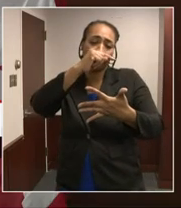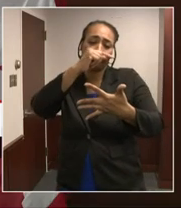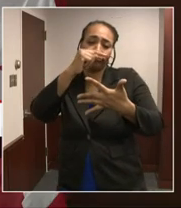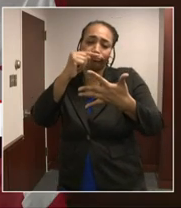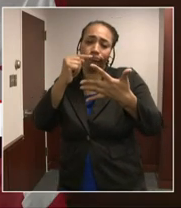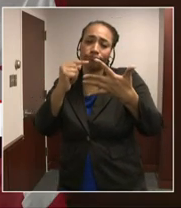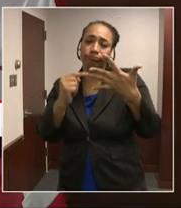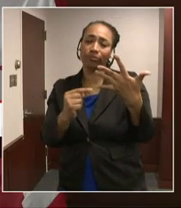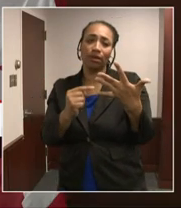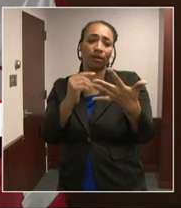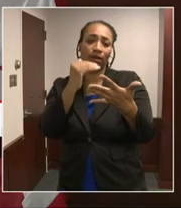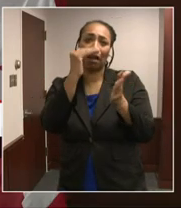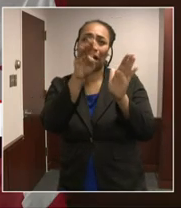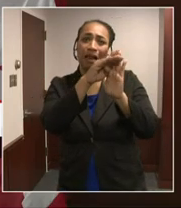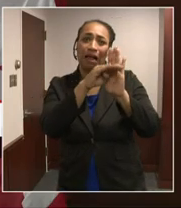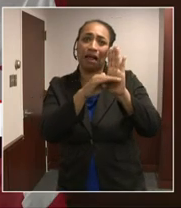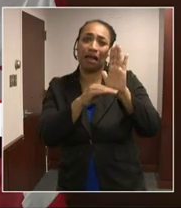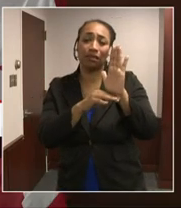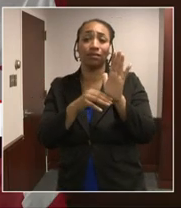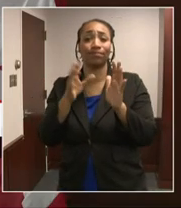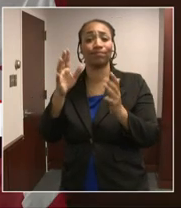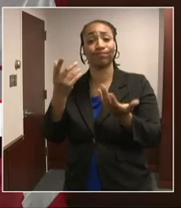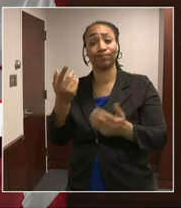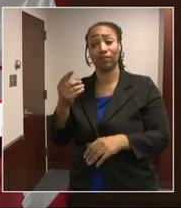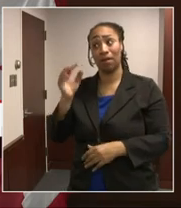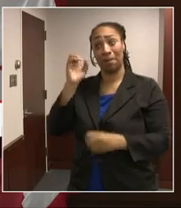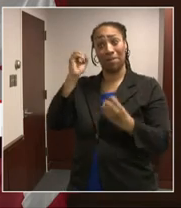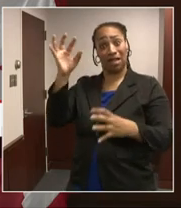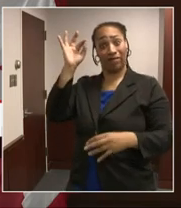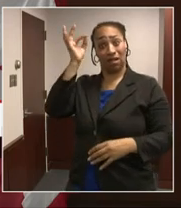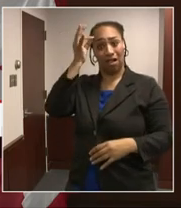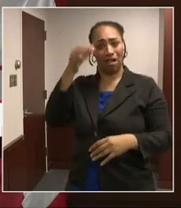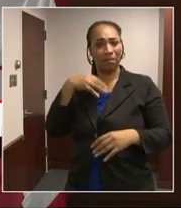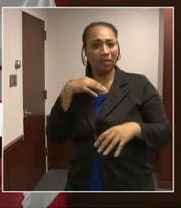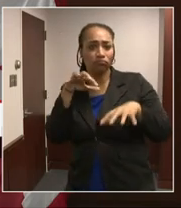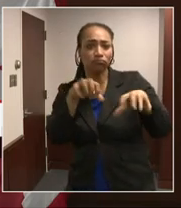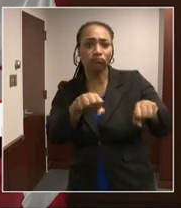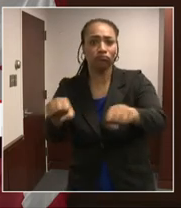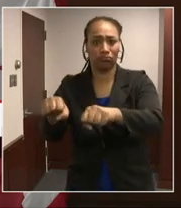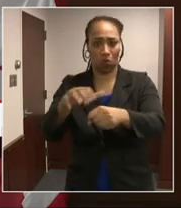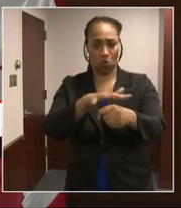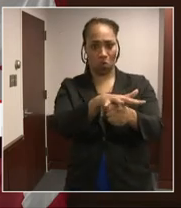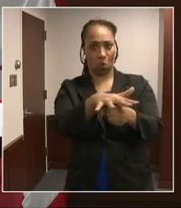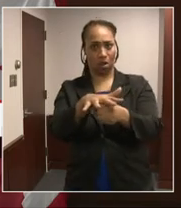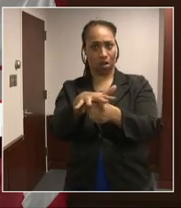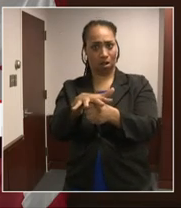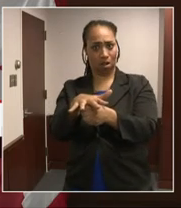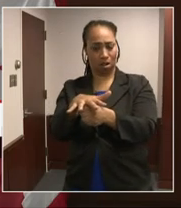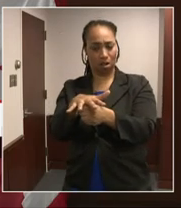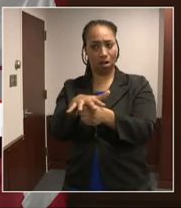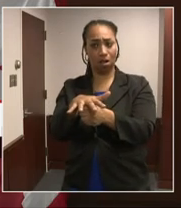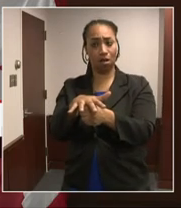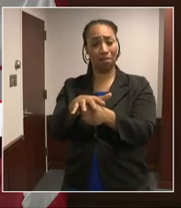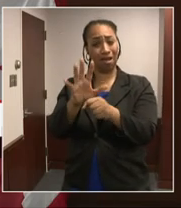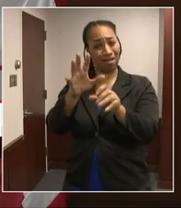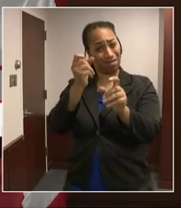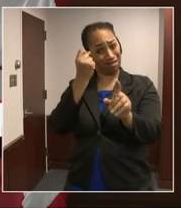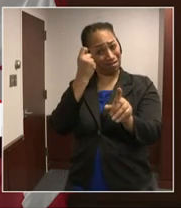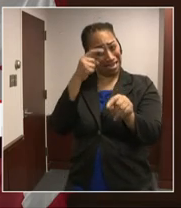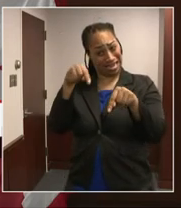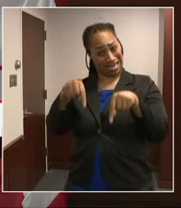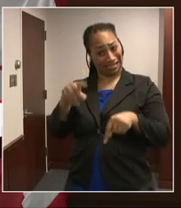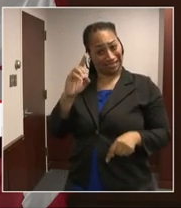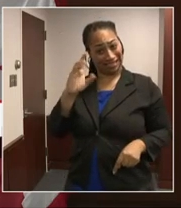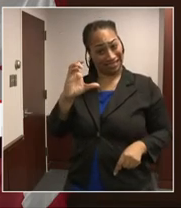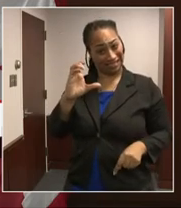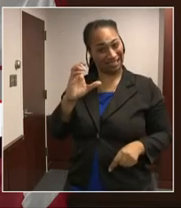government. And we know that it has worked in this city better under home rule than in times where we didn't